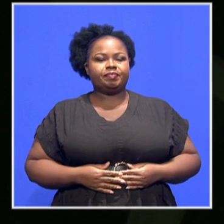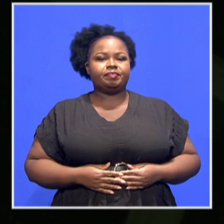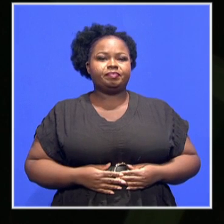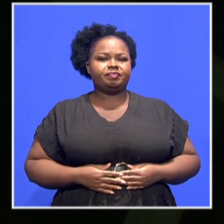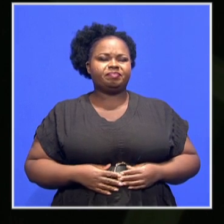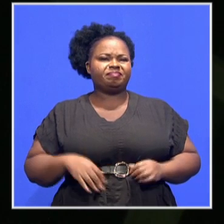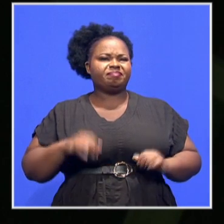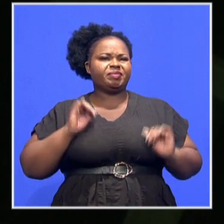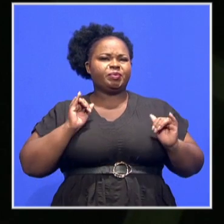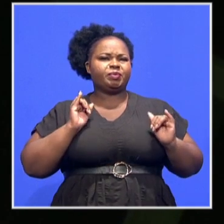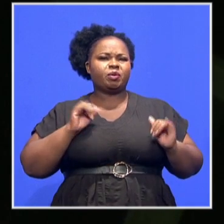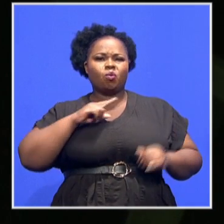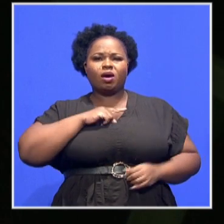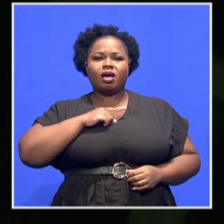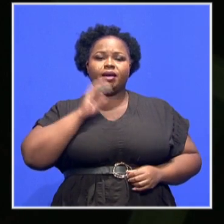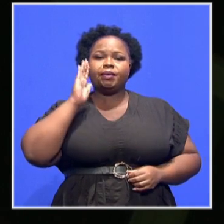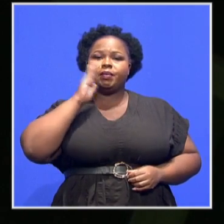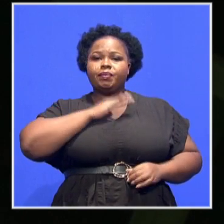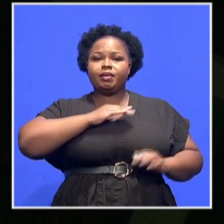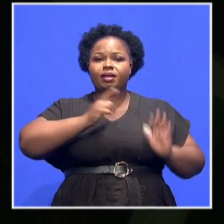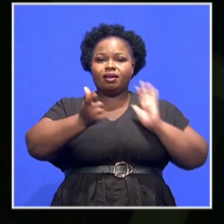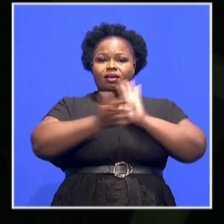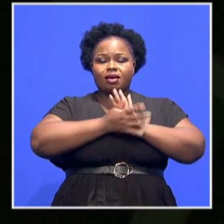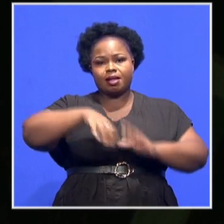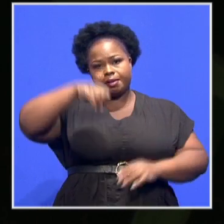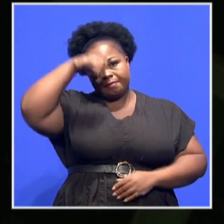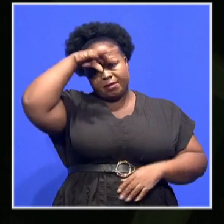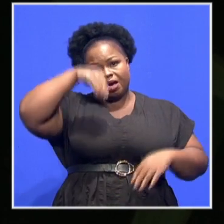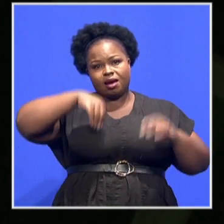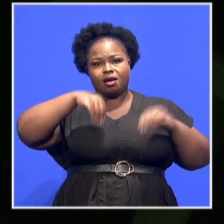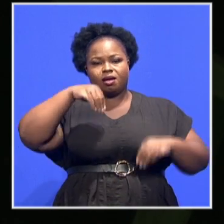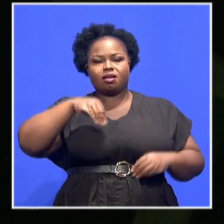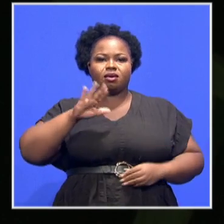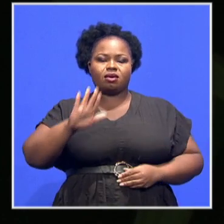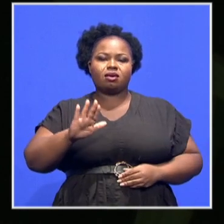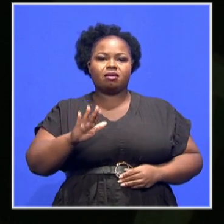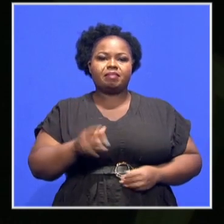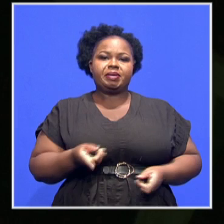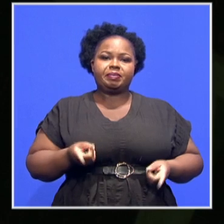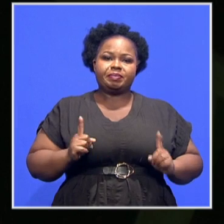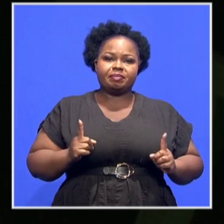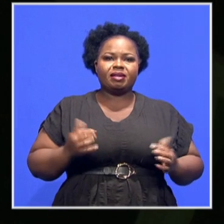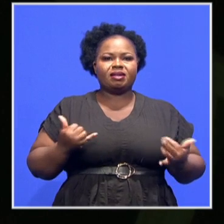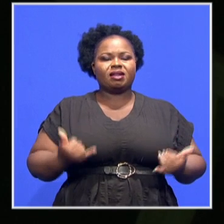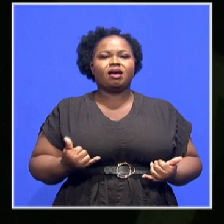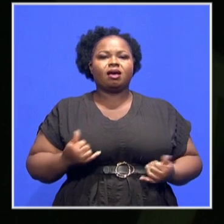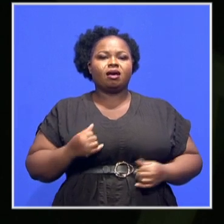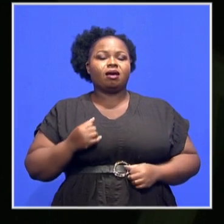incidents such as illegal mining, and the pace of our structural reform program.